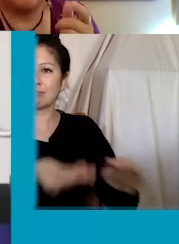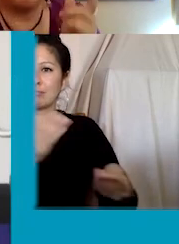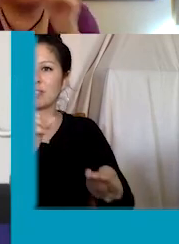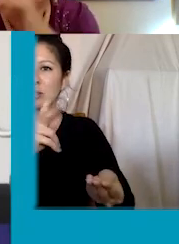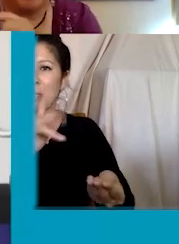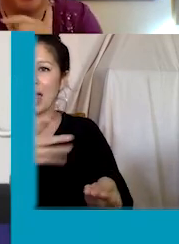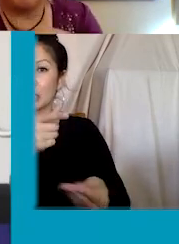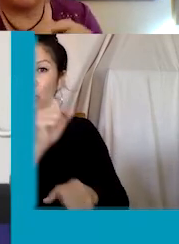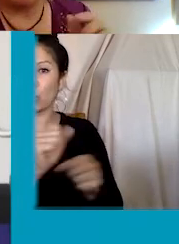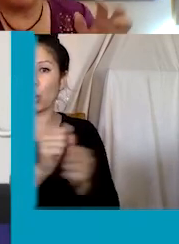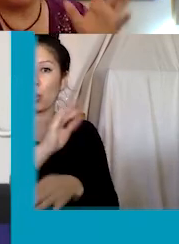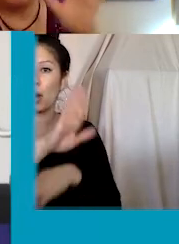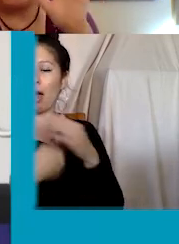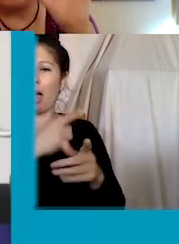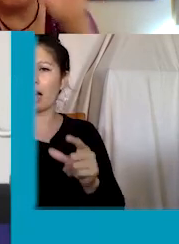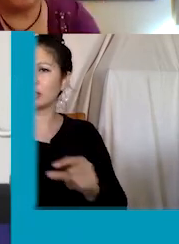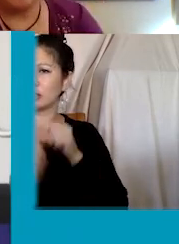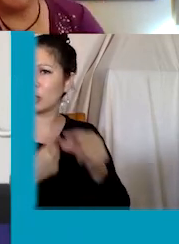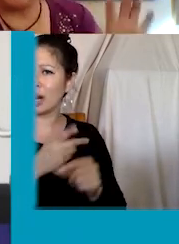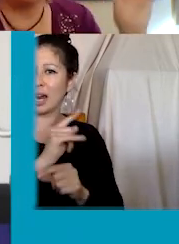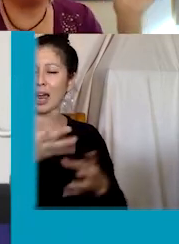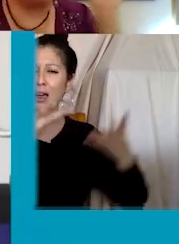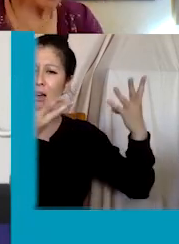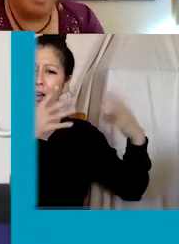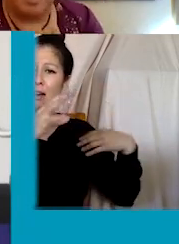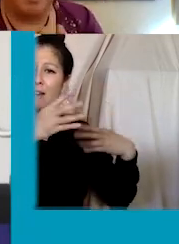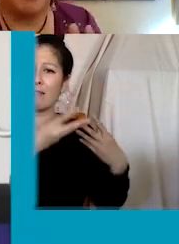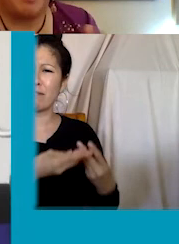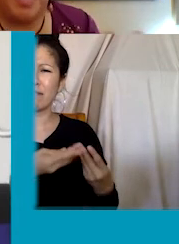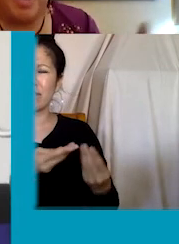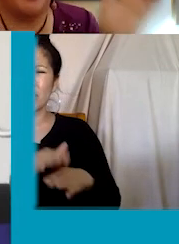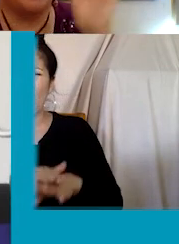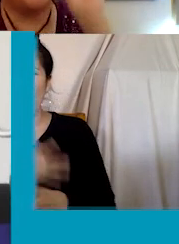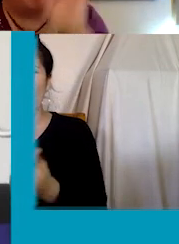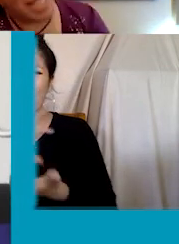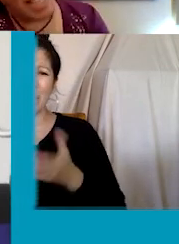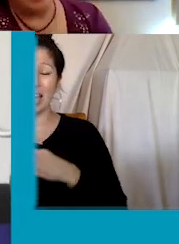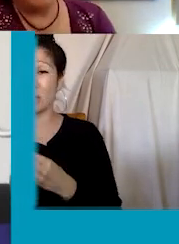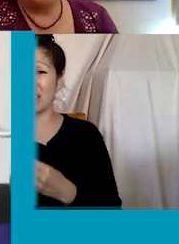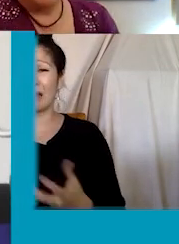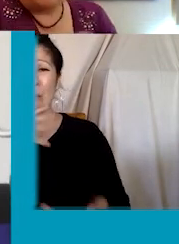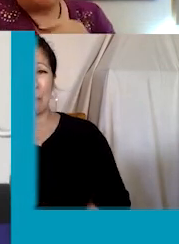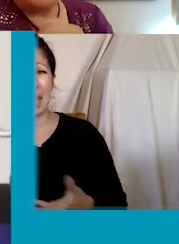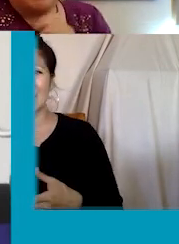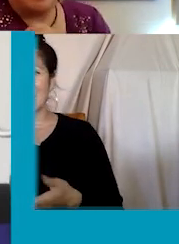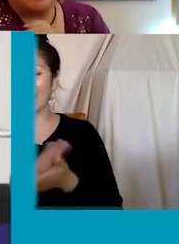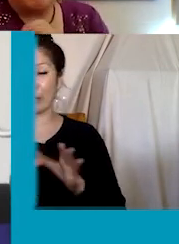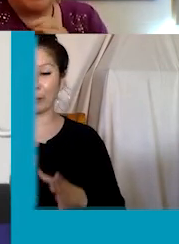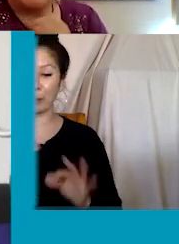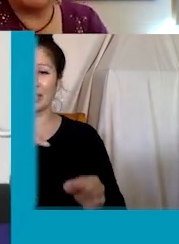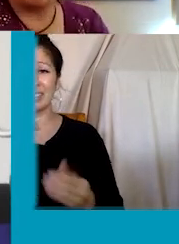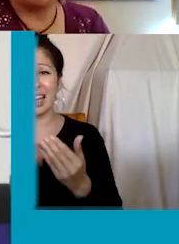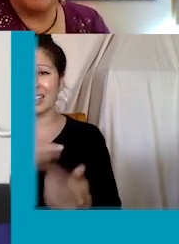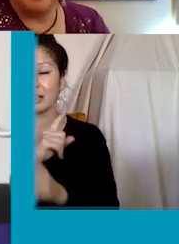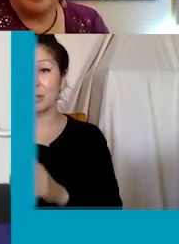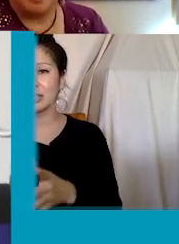And she's working with all the generations, and it's slow and it's messy. She wants people to know that it's messy. It's not easy, but